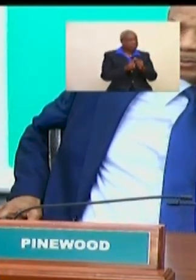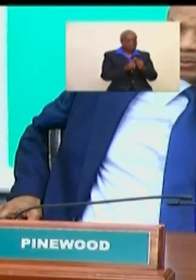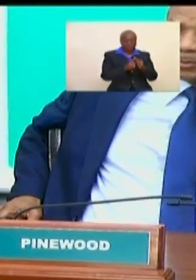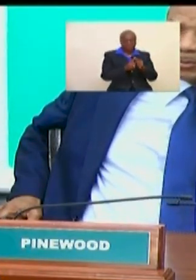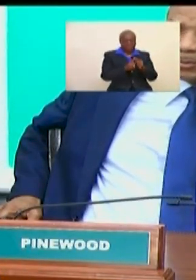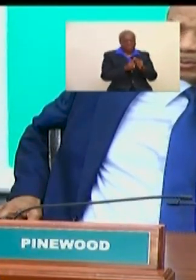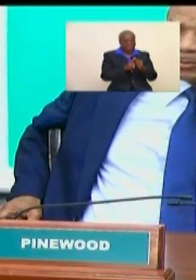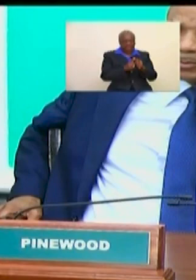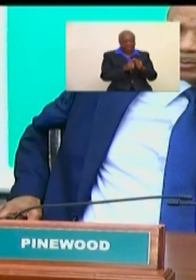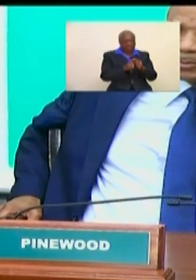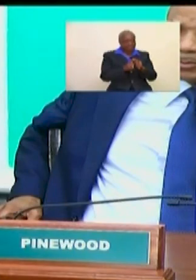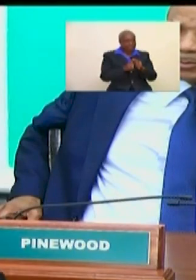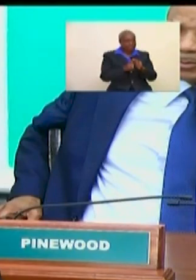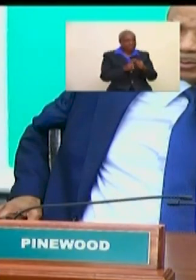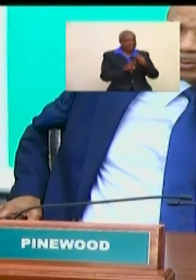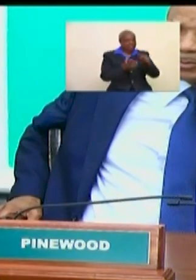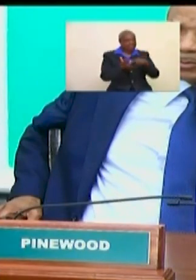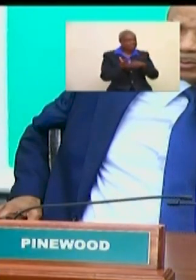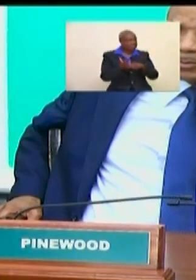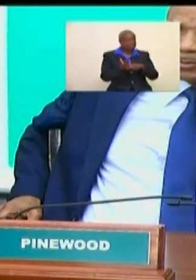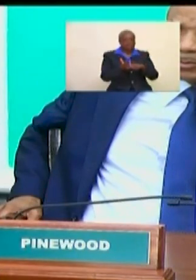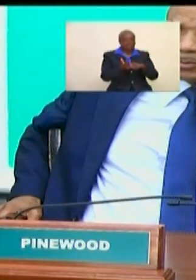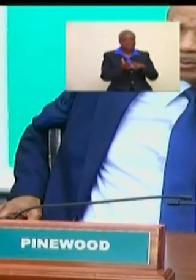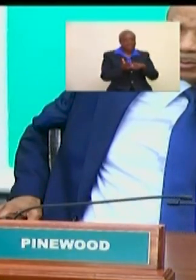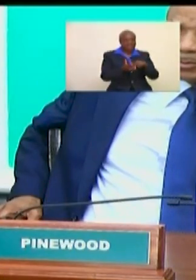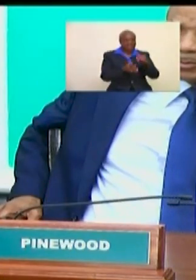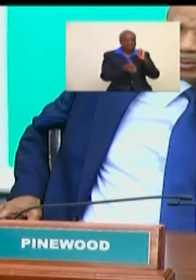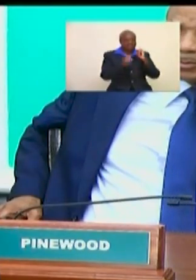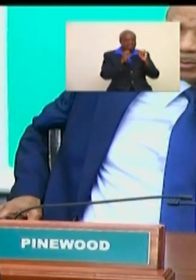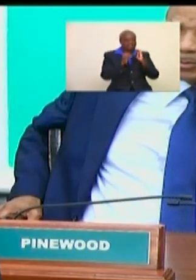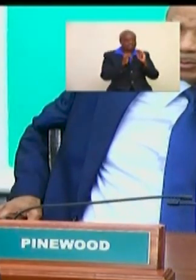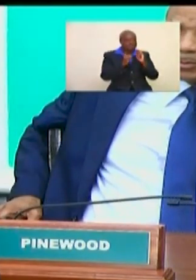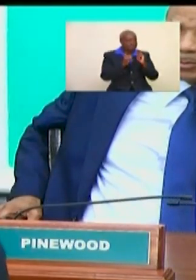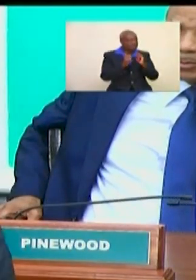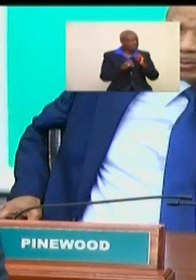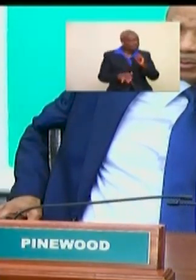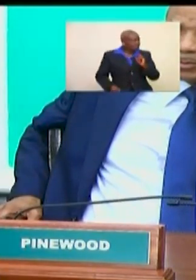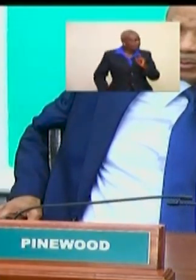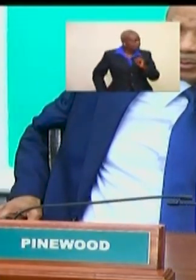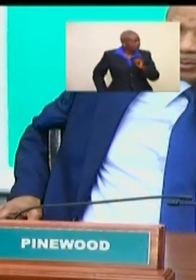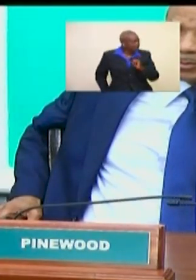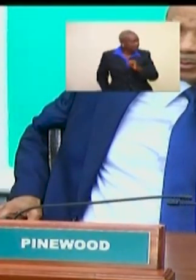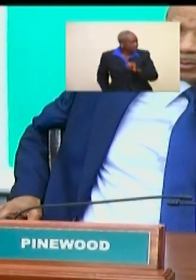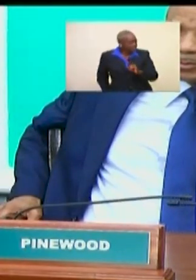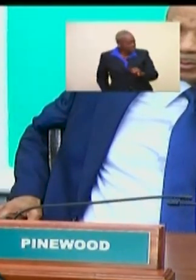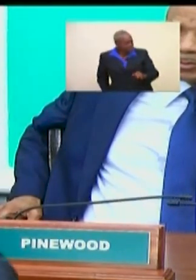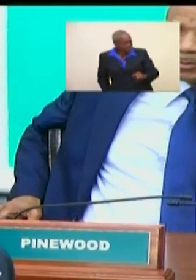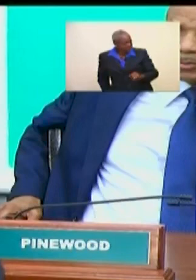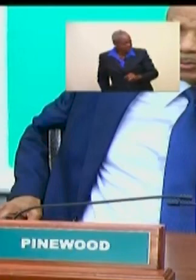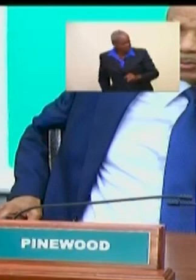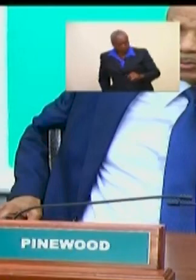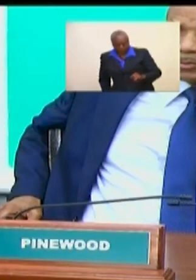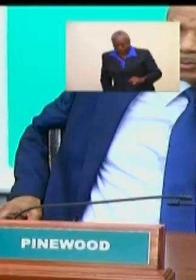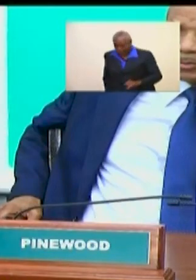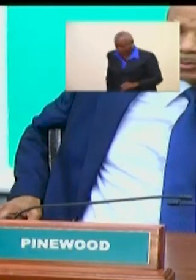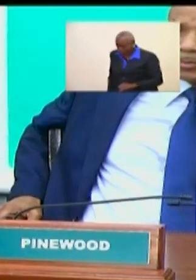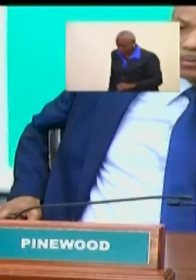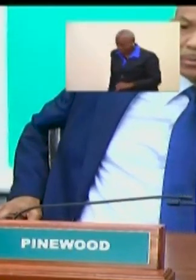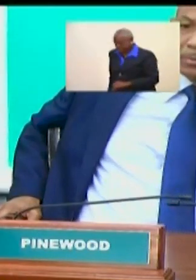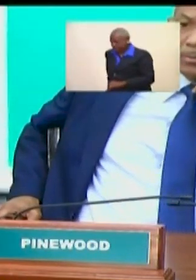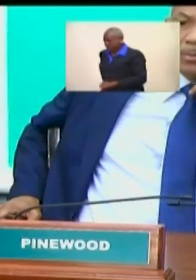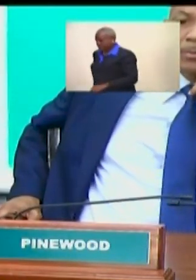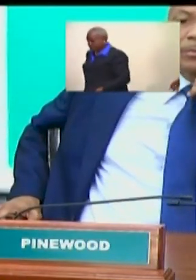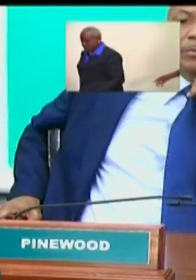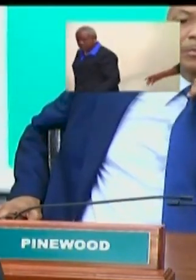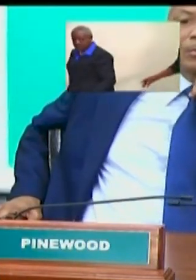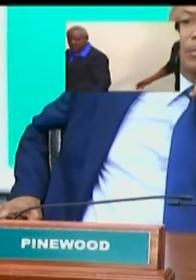that there was this misinterpretation. There was an interpretation issue. Well, that's for y'all. What I'm saying, what I'm